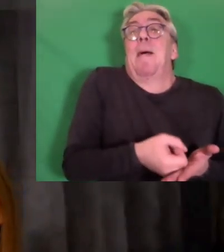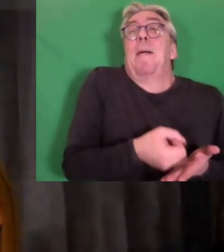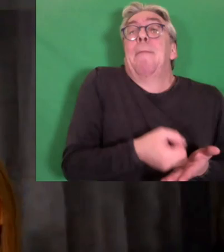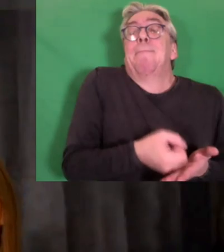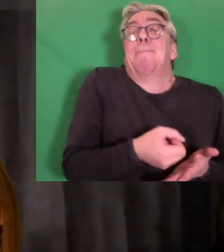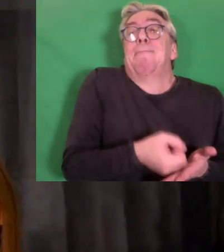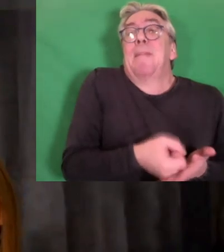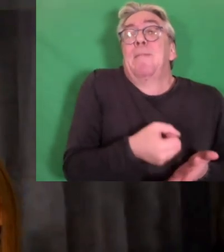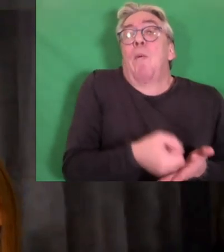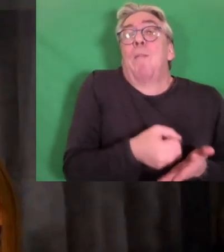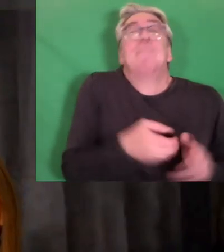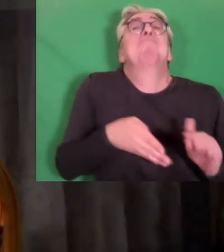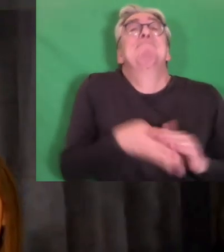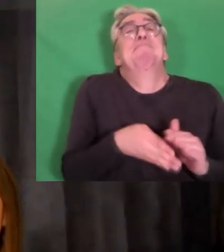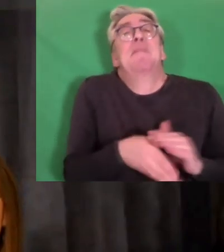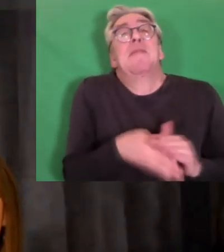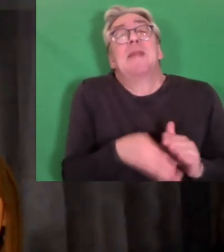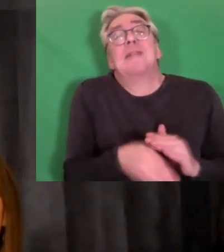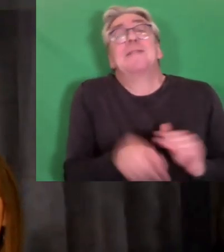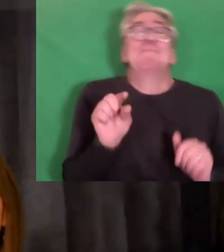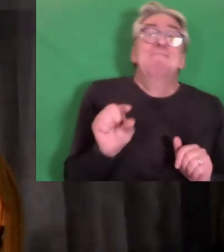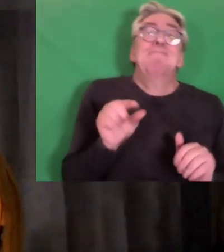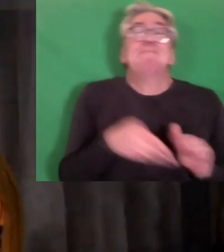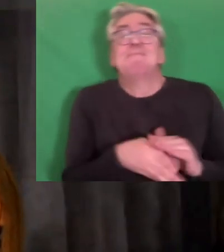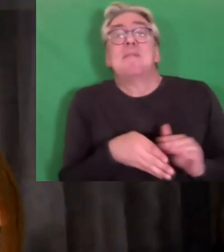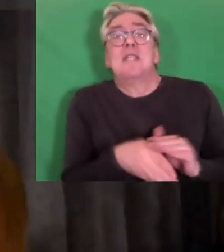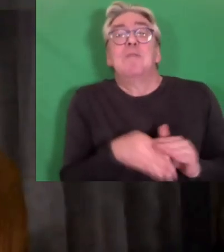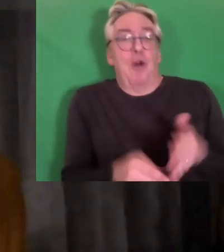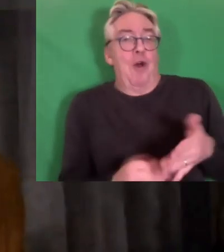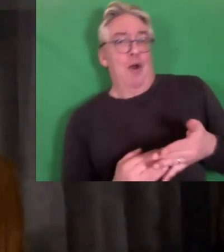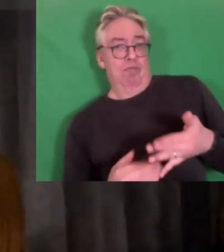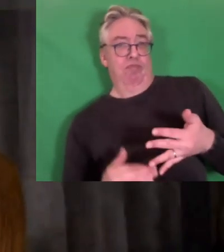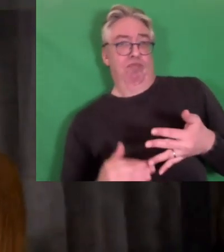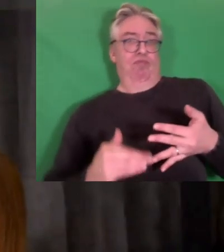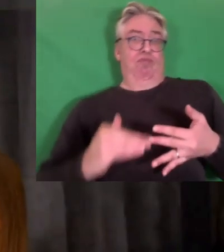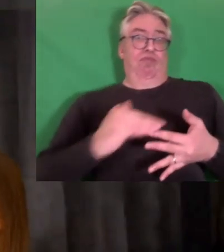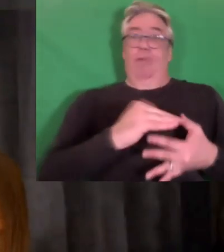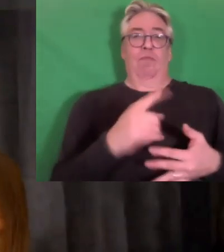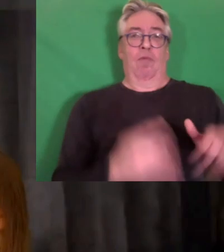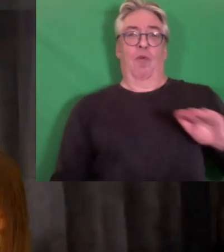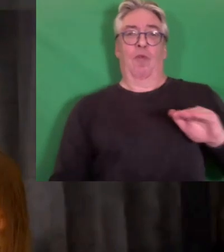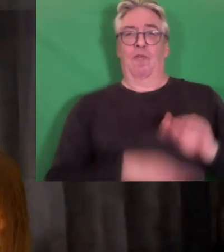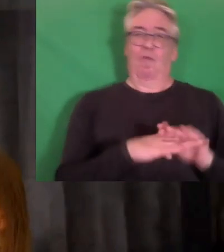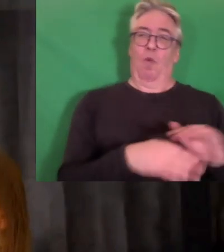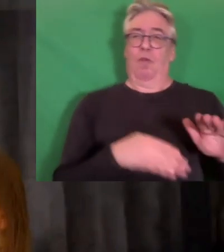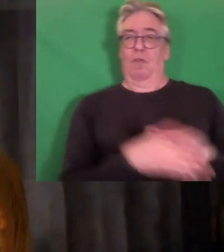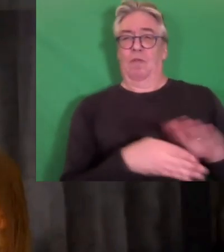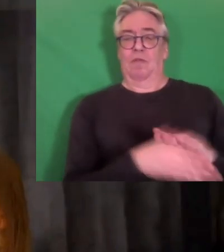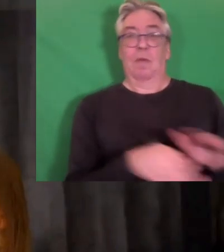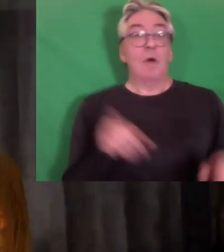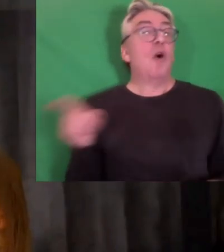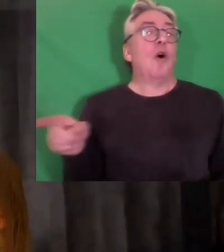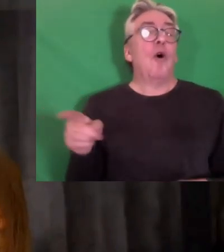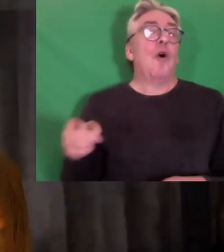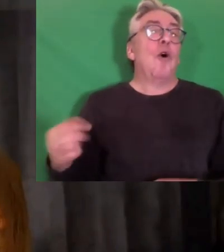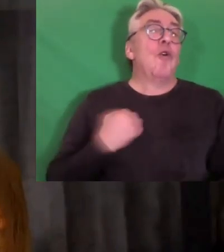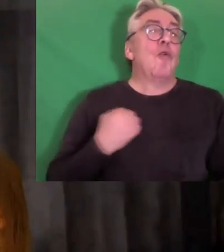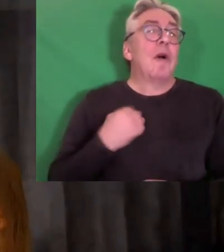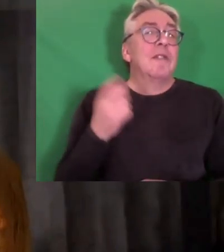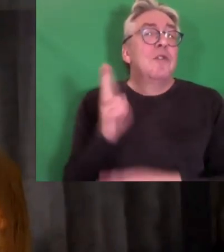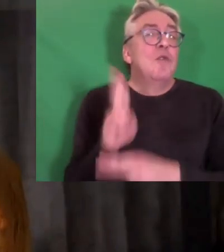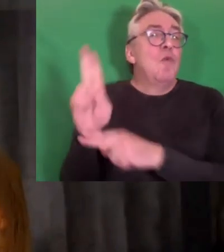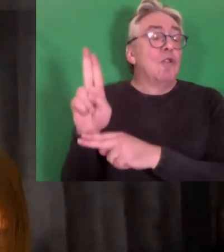going to be possible. But they are going to be developed in the future. It's an ongoing process, as far as I